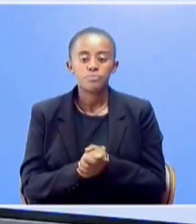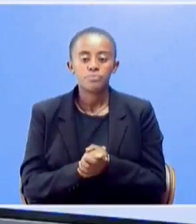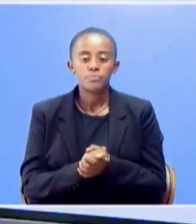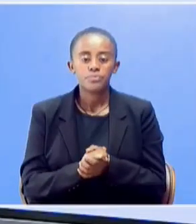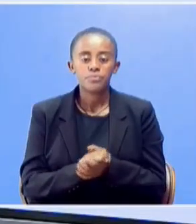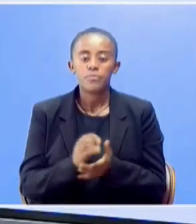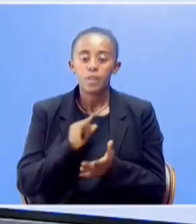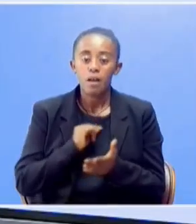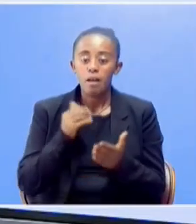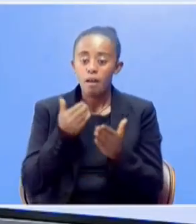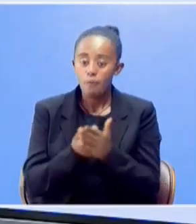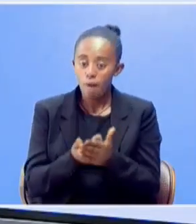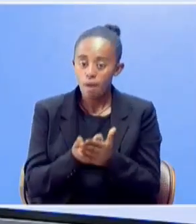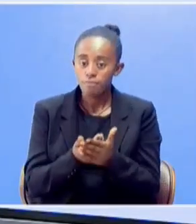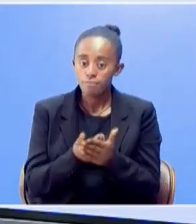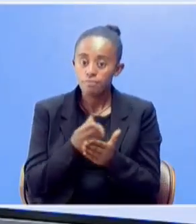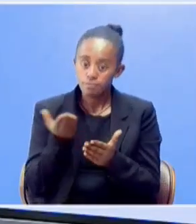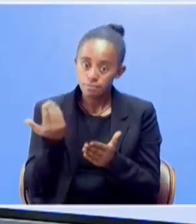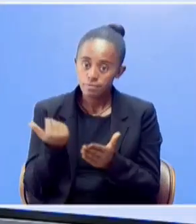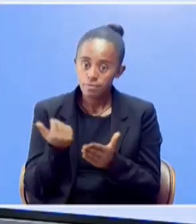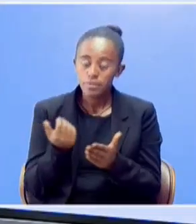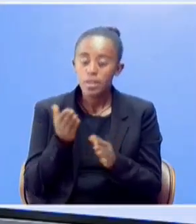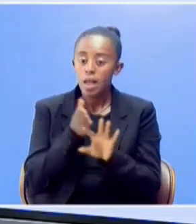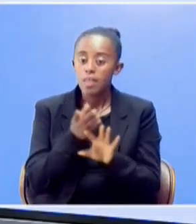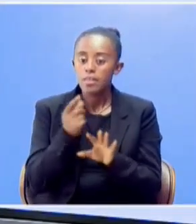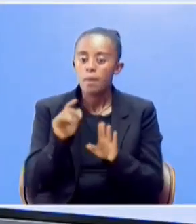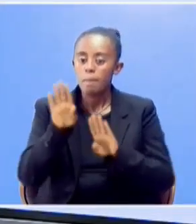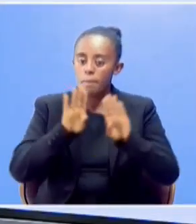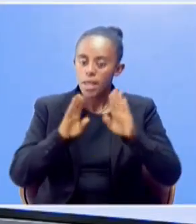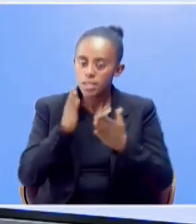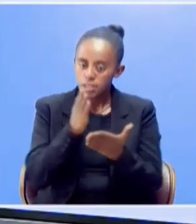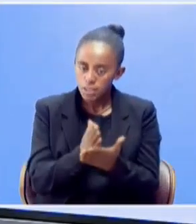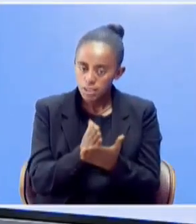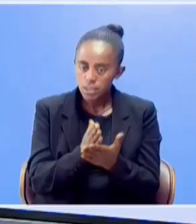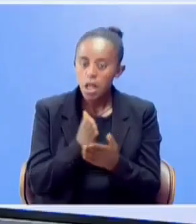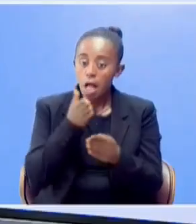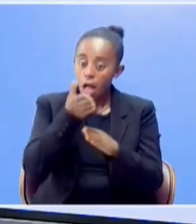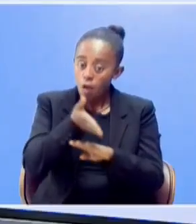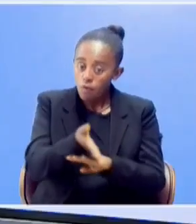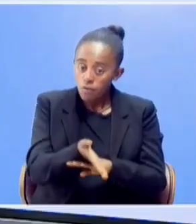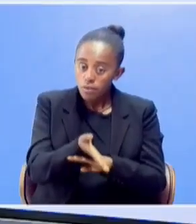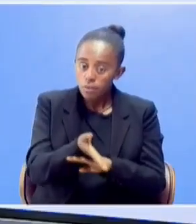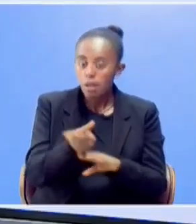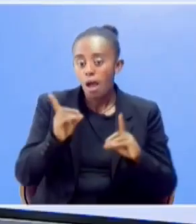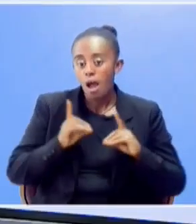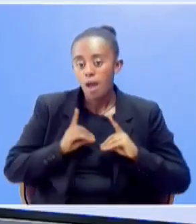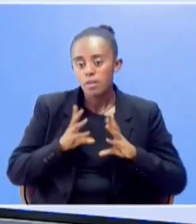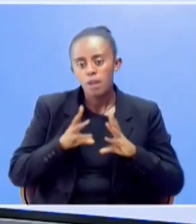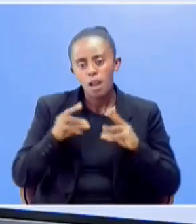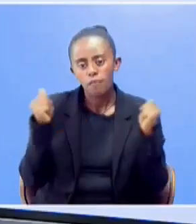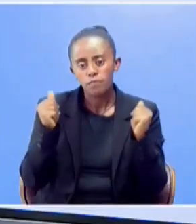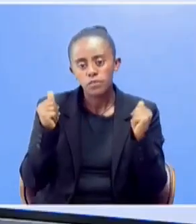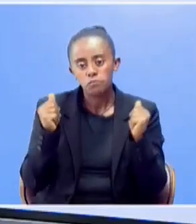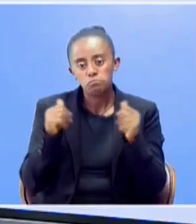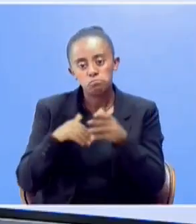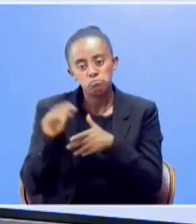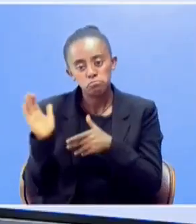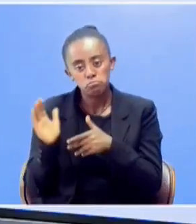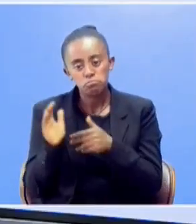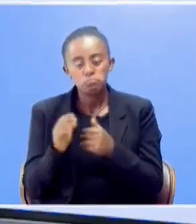I arrived at the bus station after the bus had left. That means,